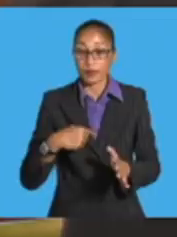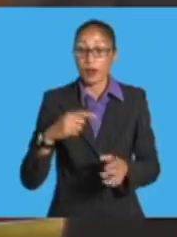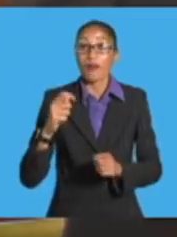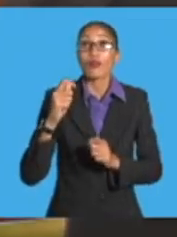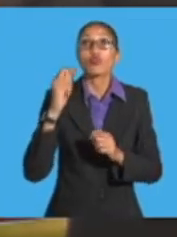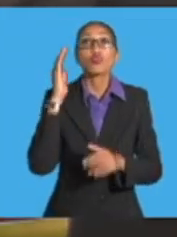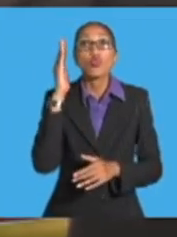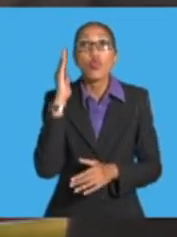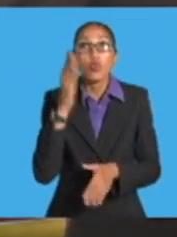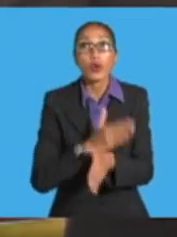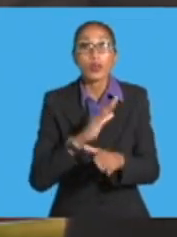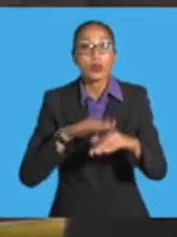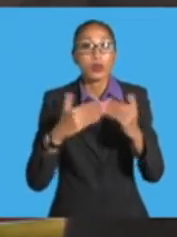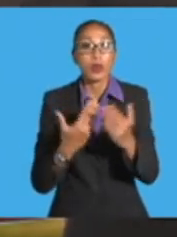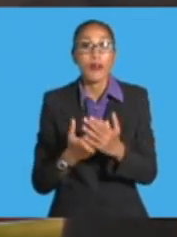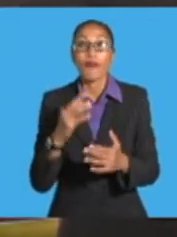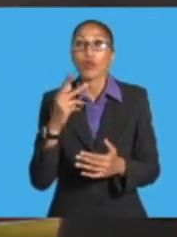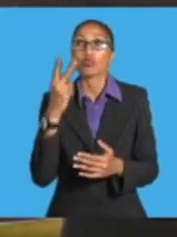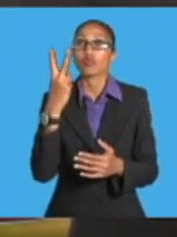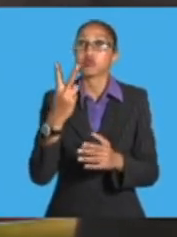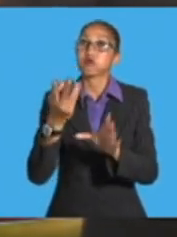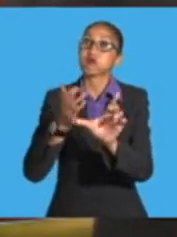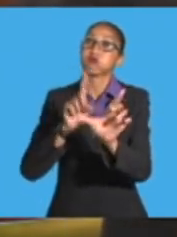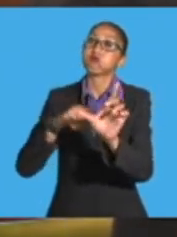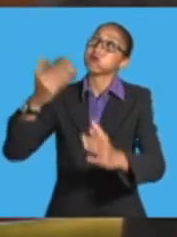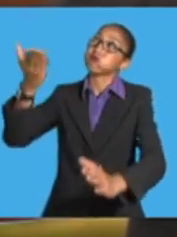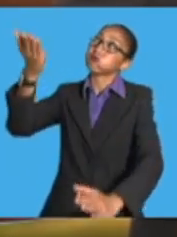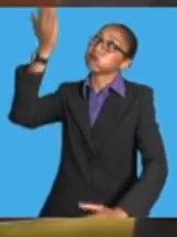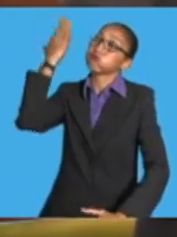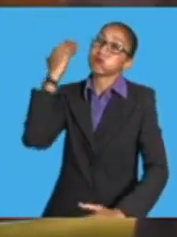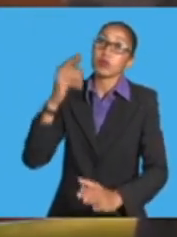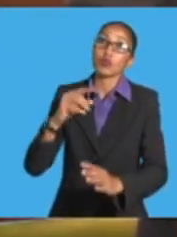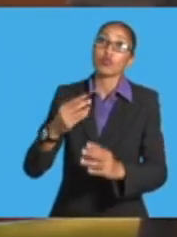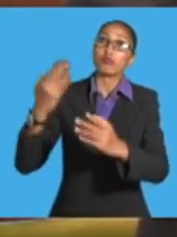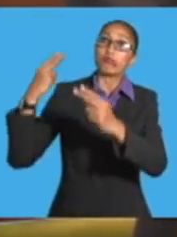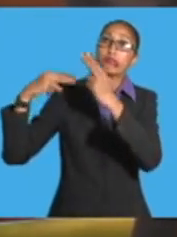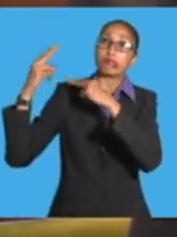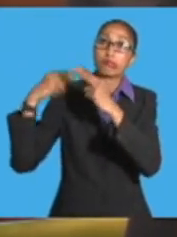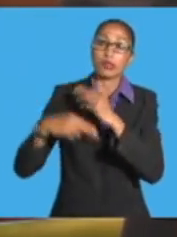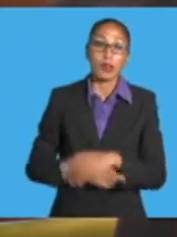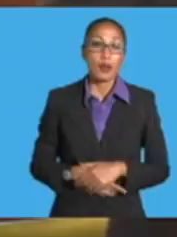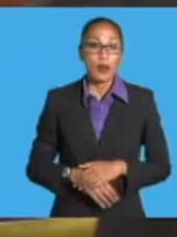school system over the last 2 decades. Madam Speaker,